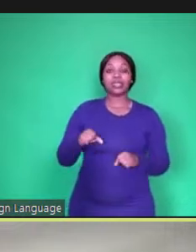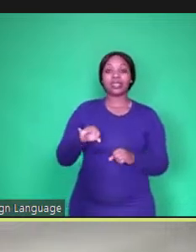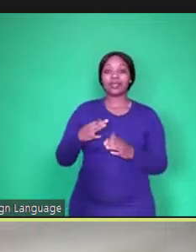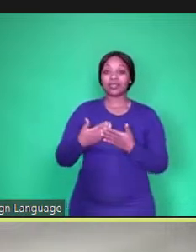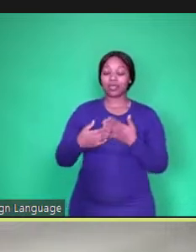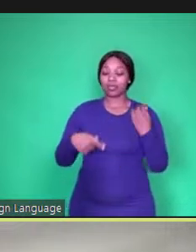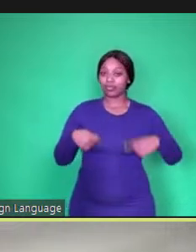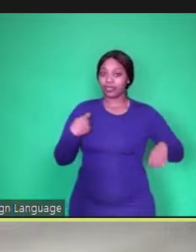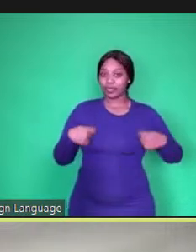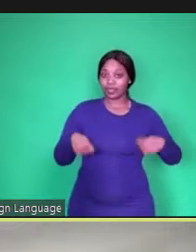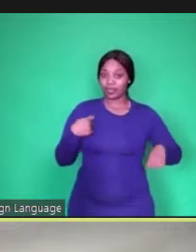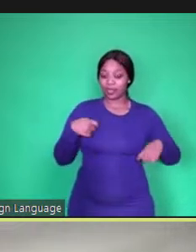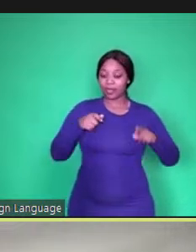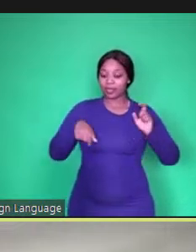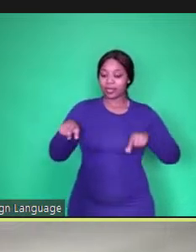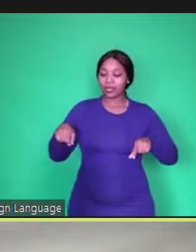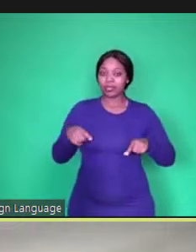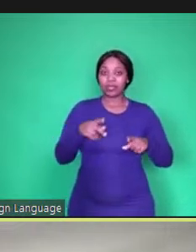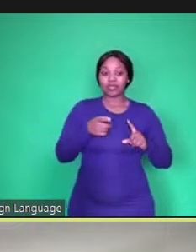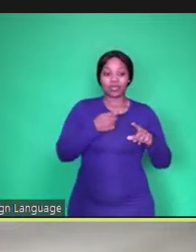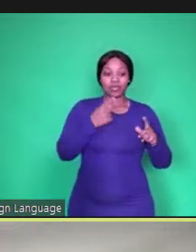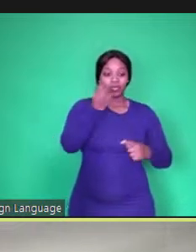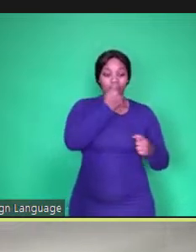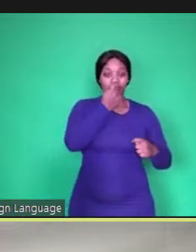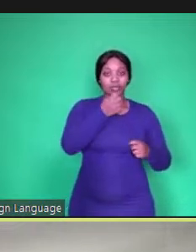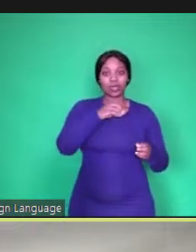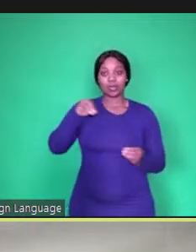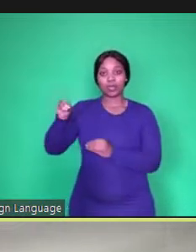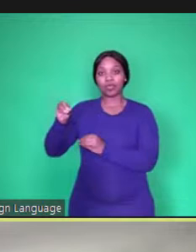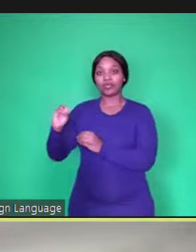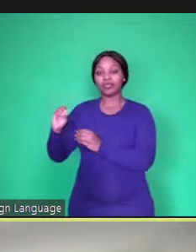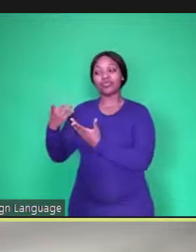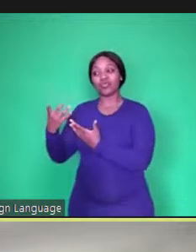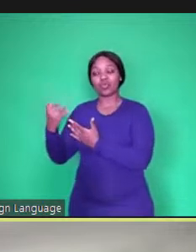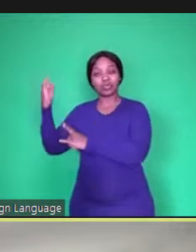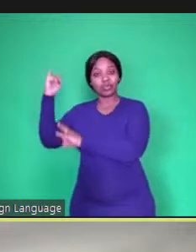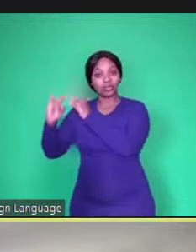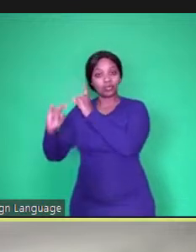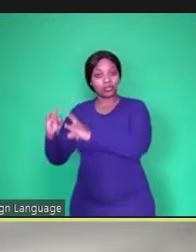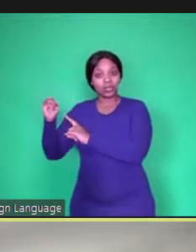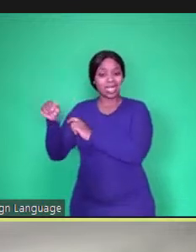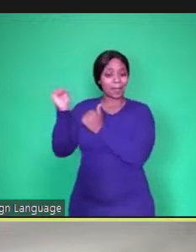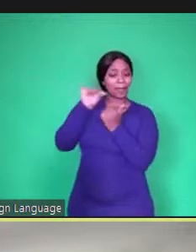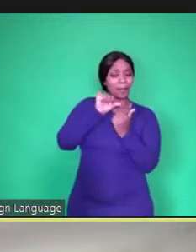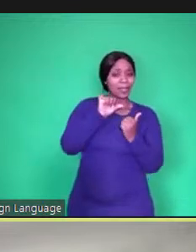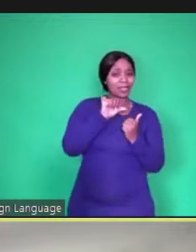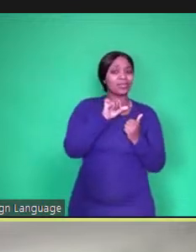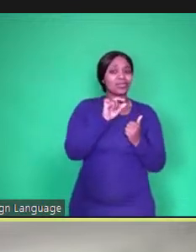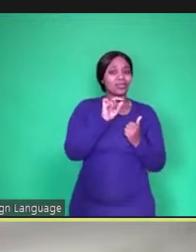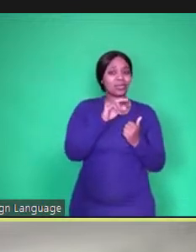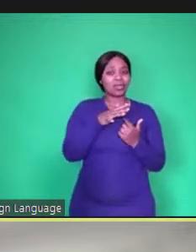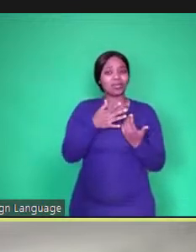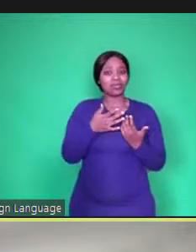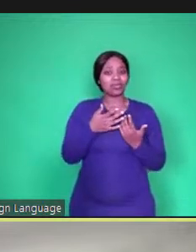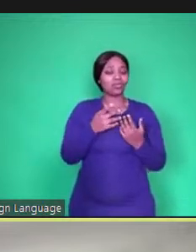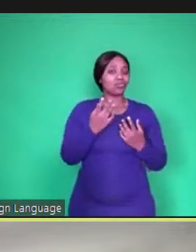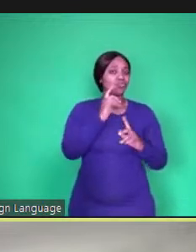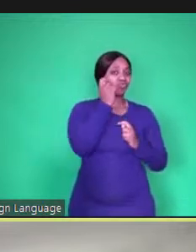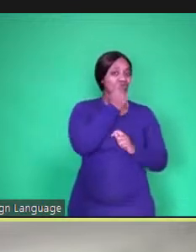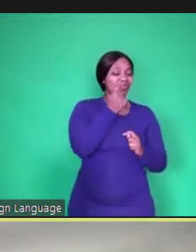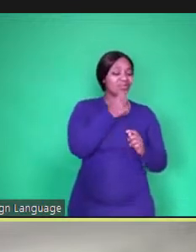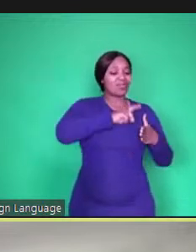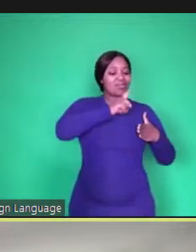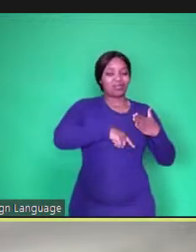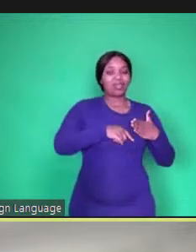and to an urban area and perhaps back to a rural area, the results are pretty much the same.